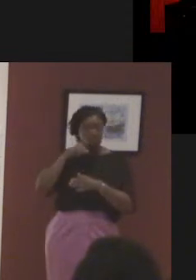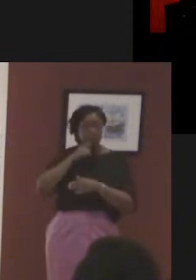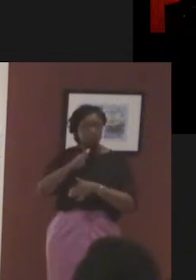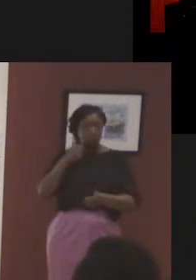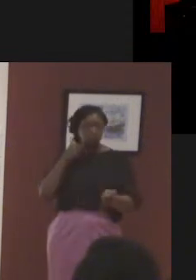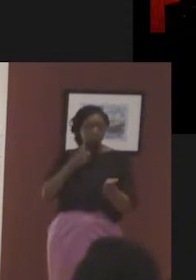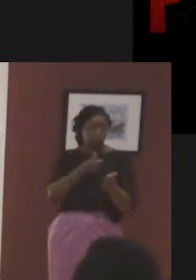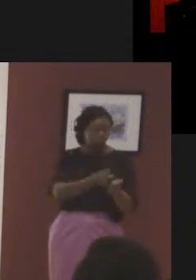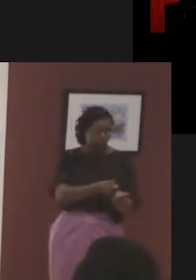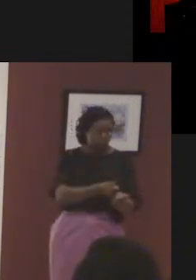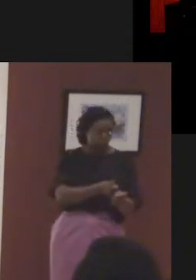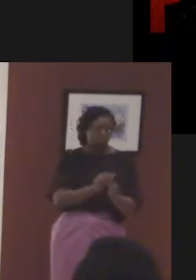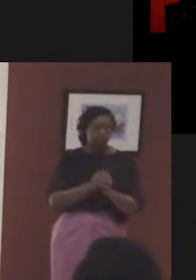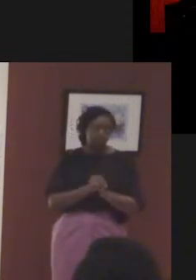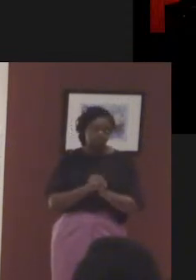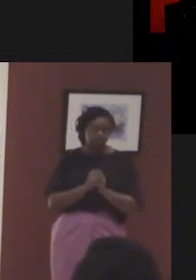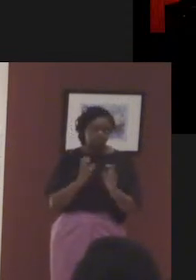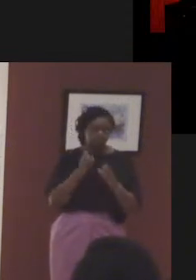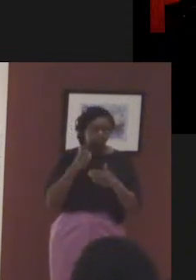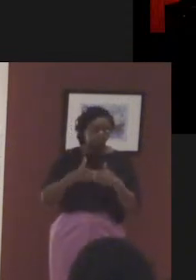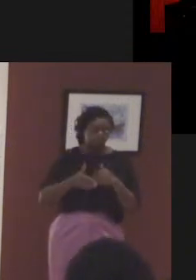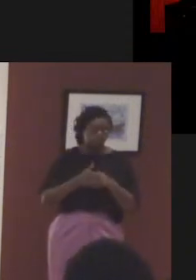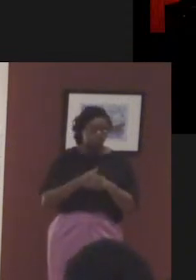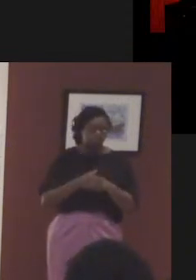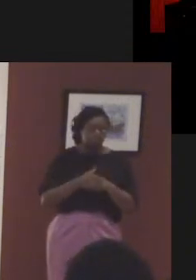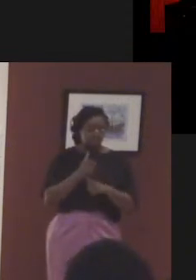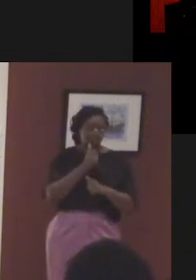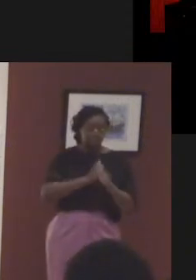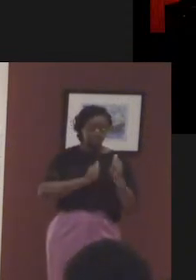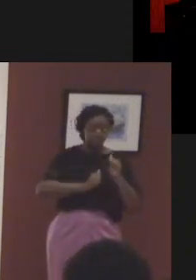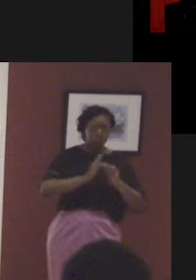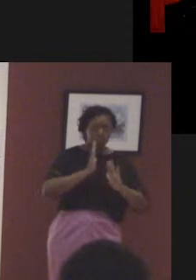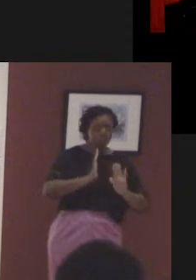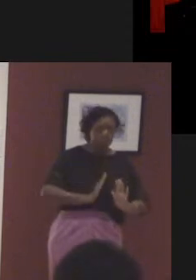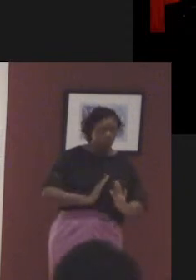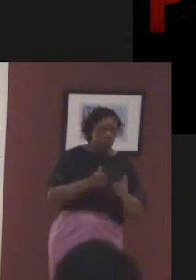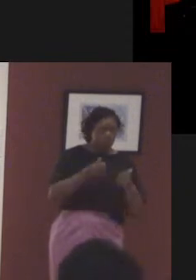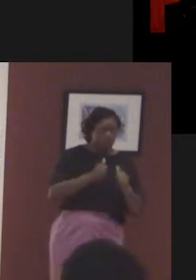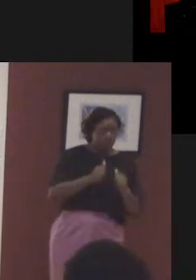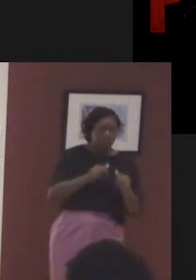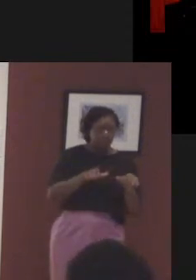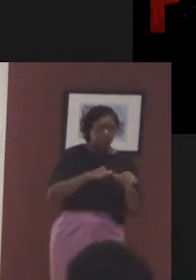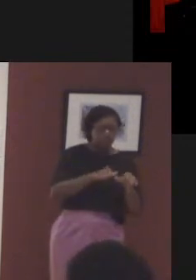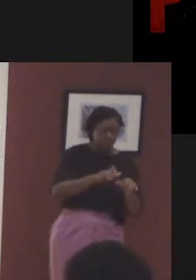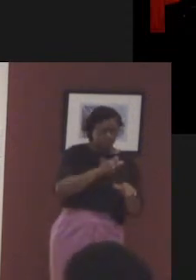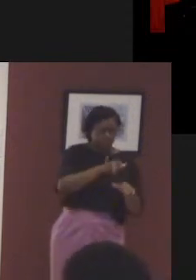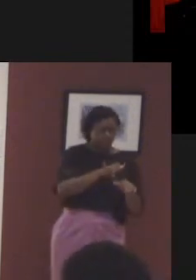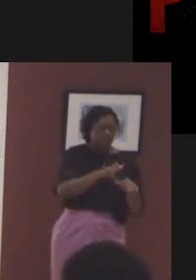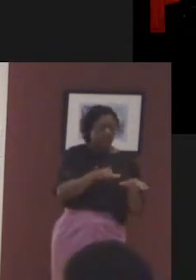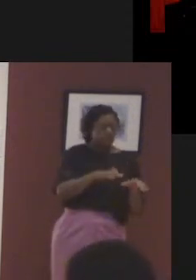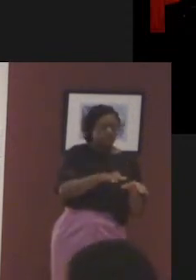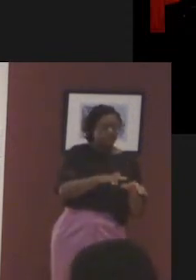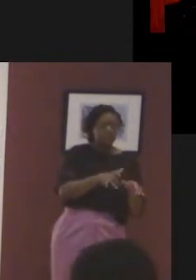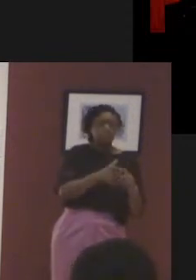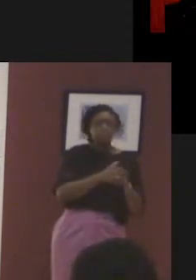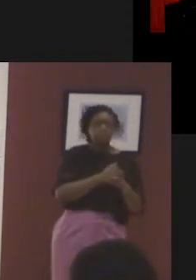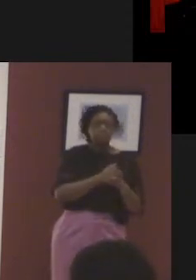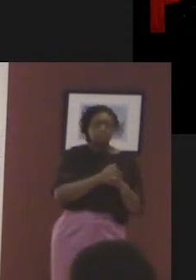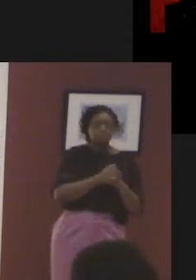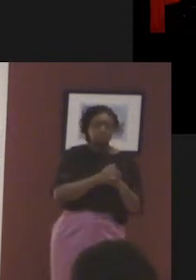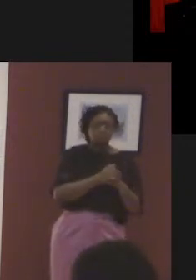non-compliance, end quote. As each performer tries to execute the task before them, they do so